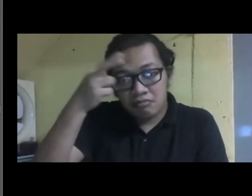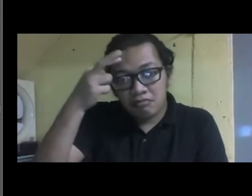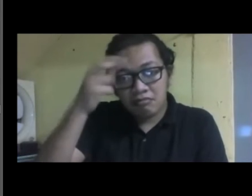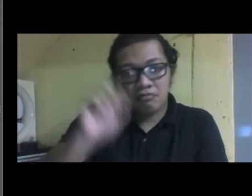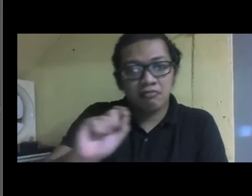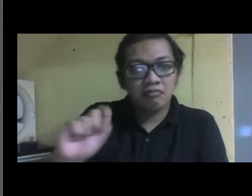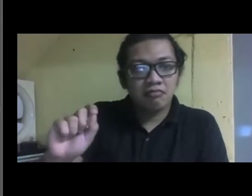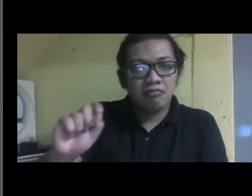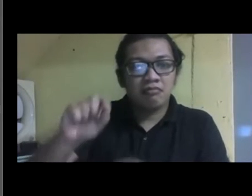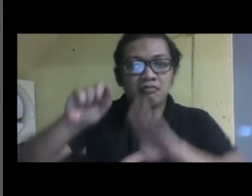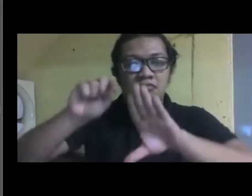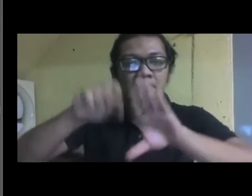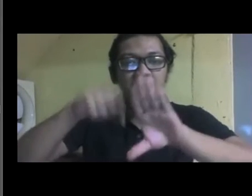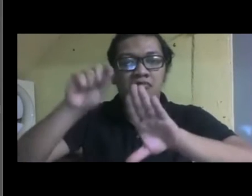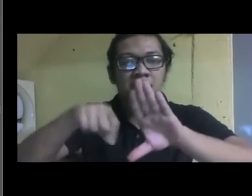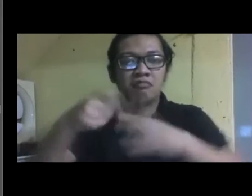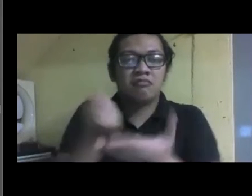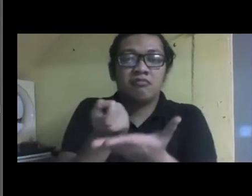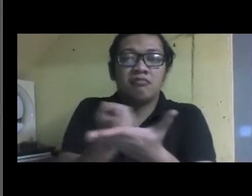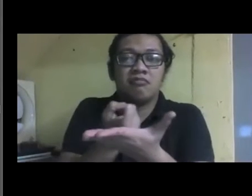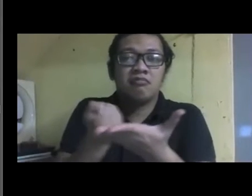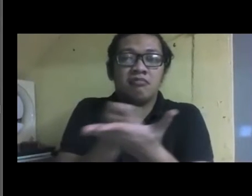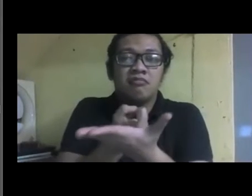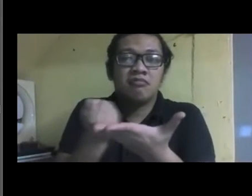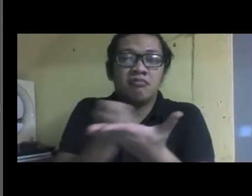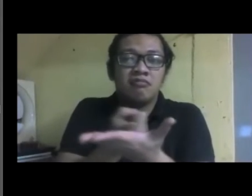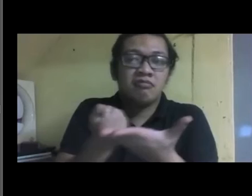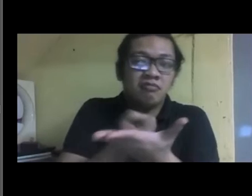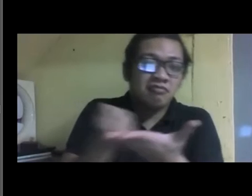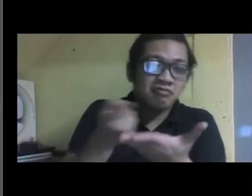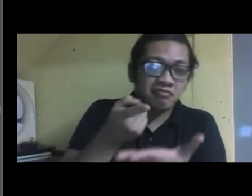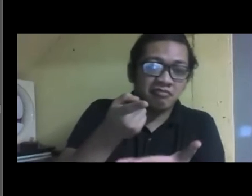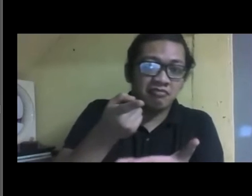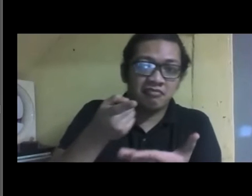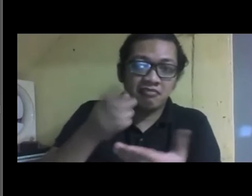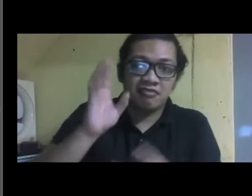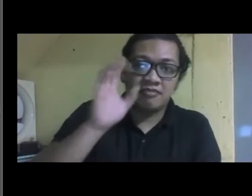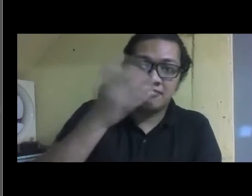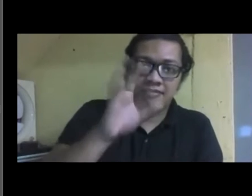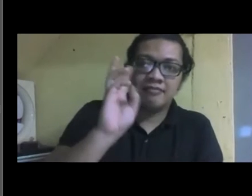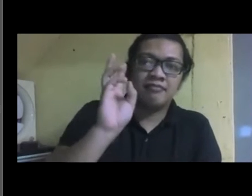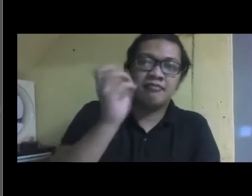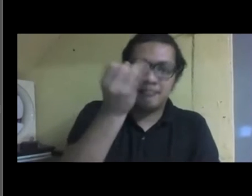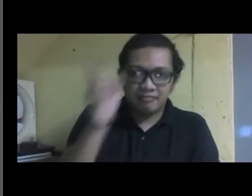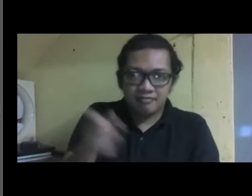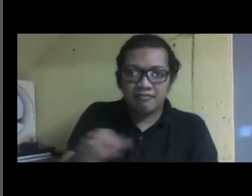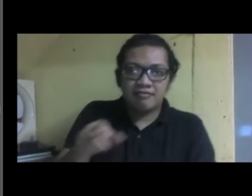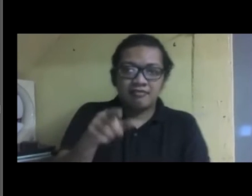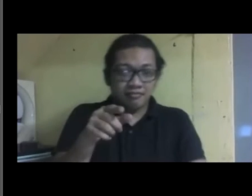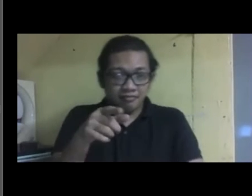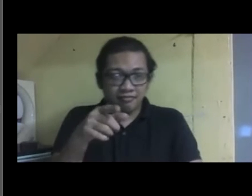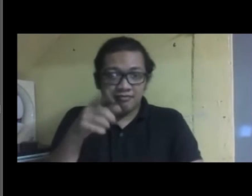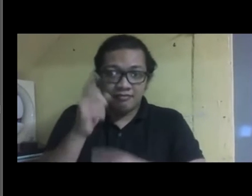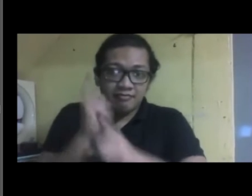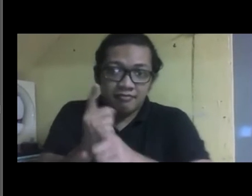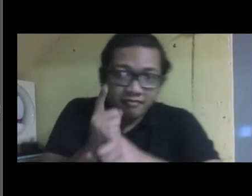So here are the various examples with the book, Okay, study materials, and pencil.